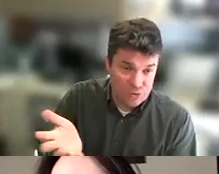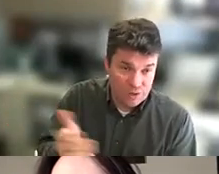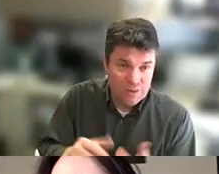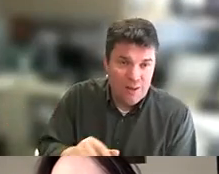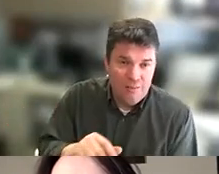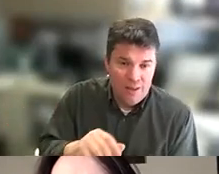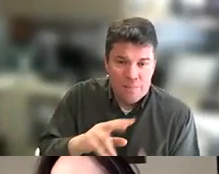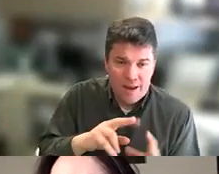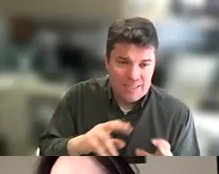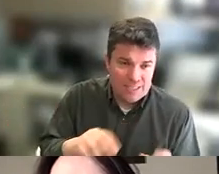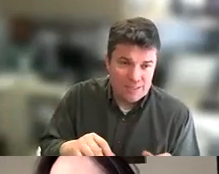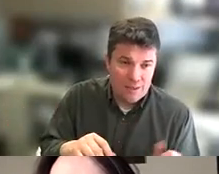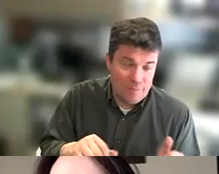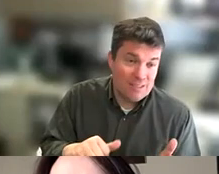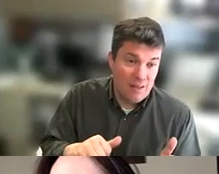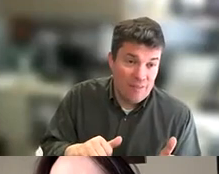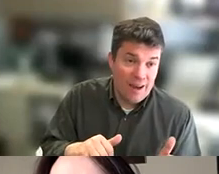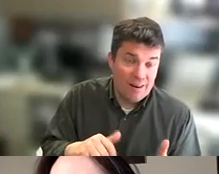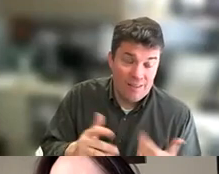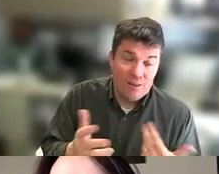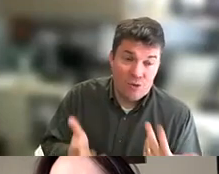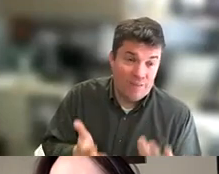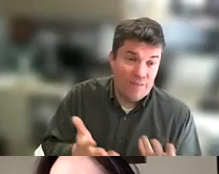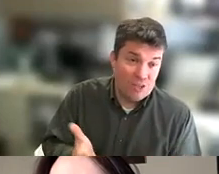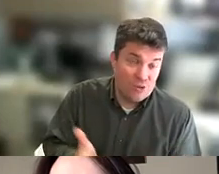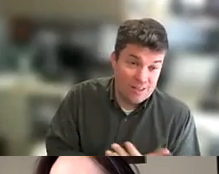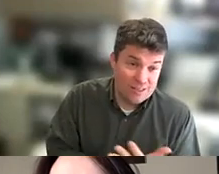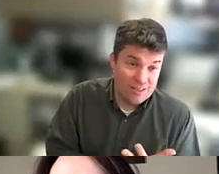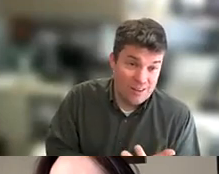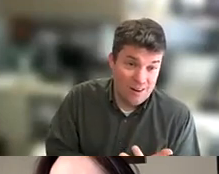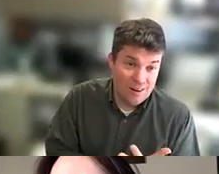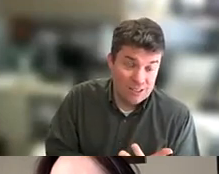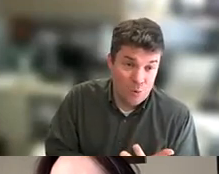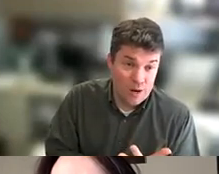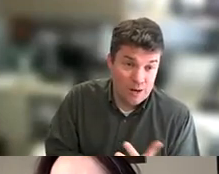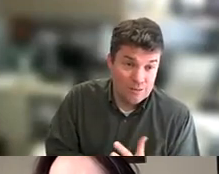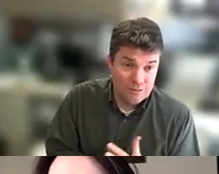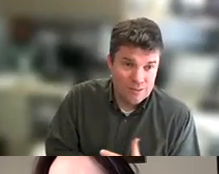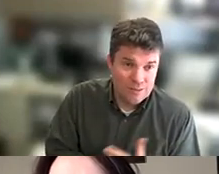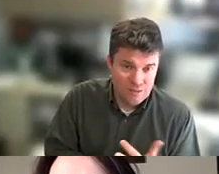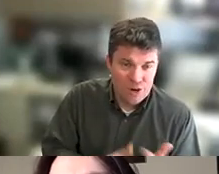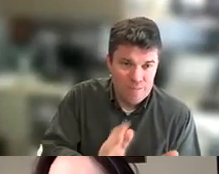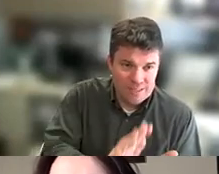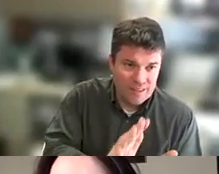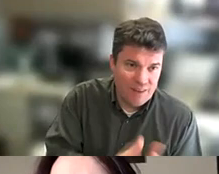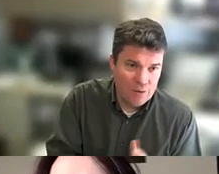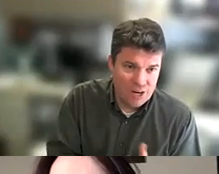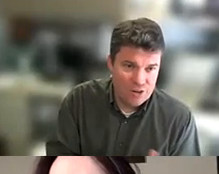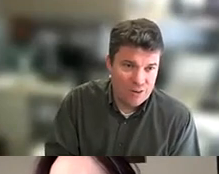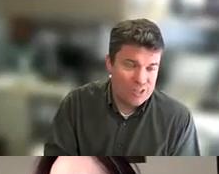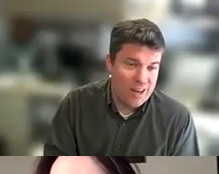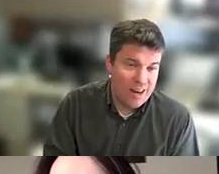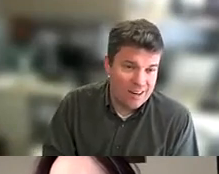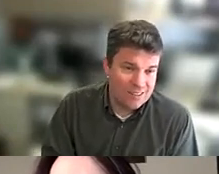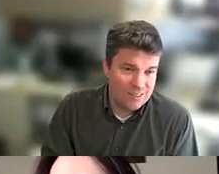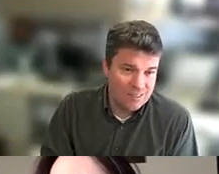if it's gestural, they can make assessments based on that and then try to find strengths in supporting their basic